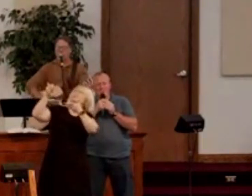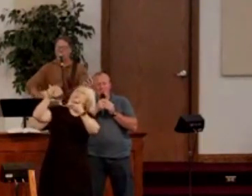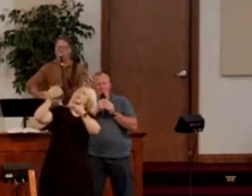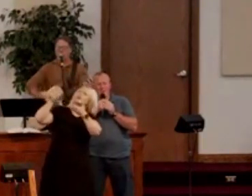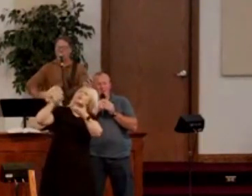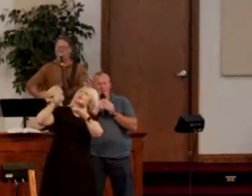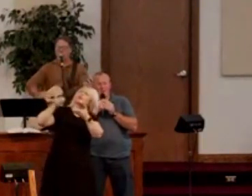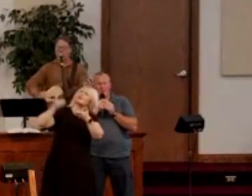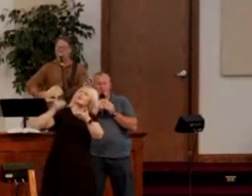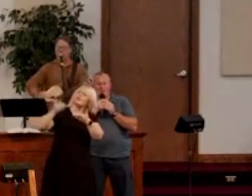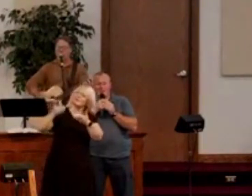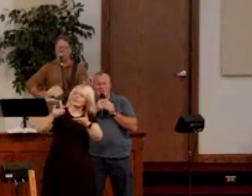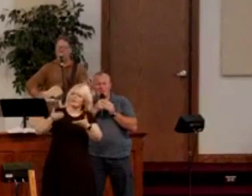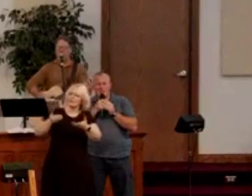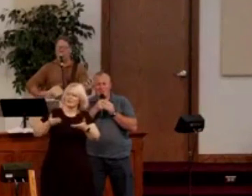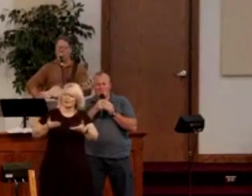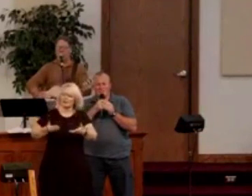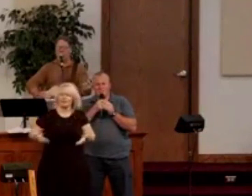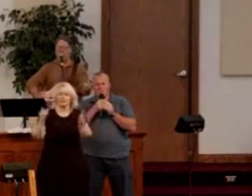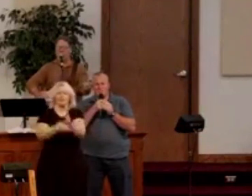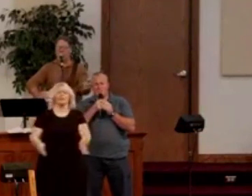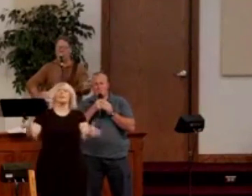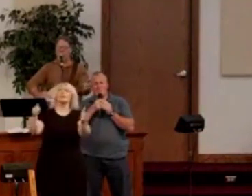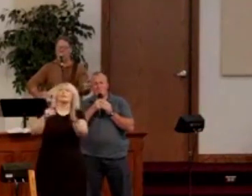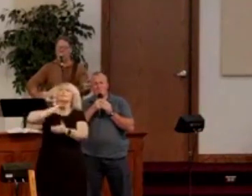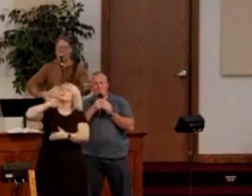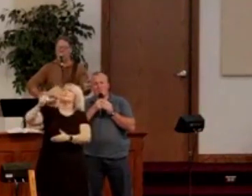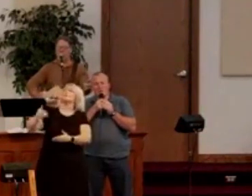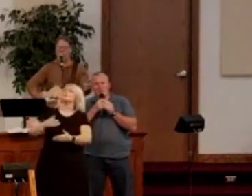Restore to me. Hey,